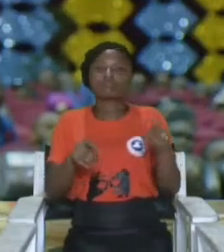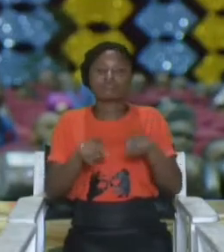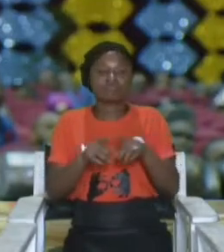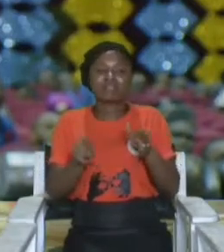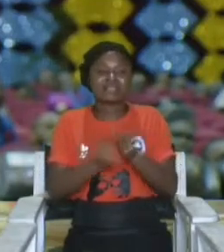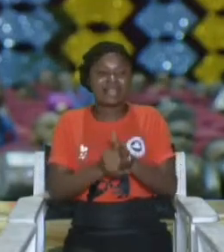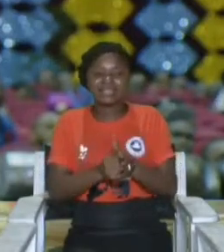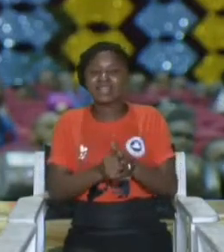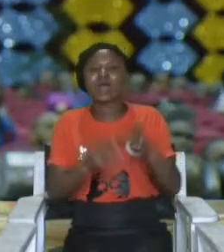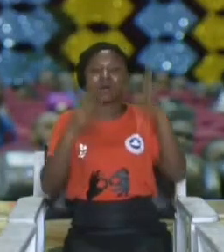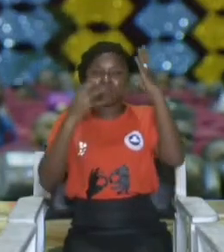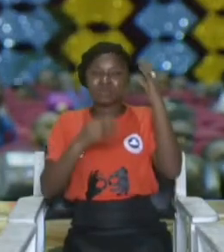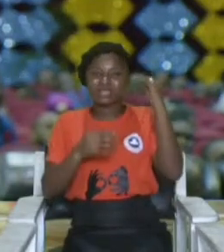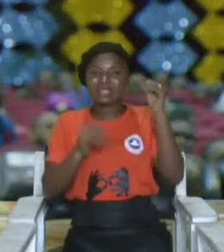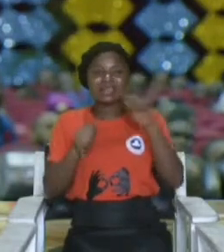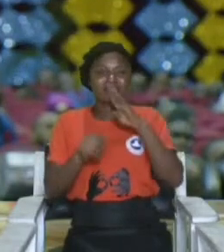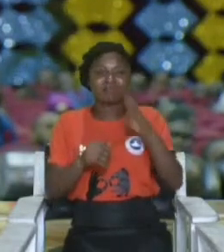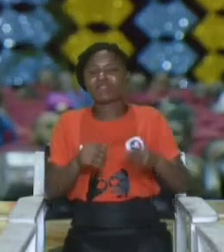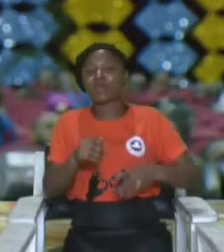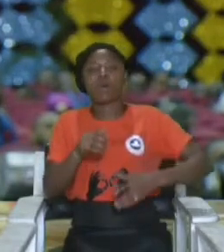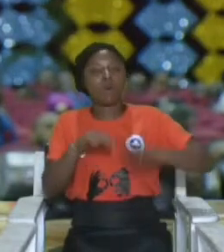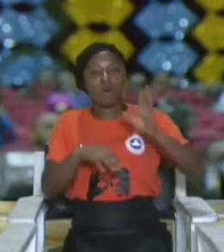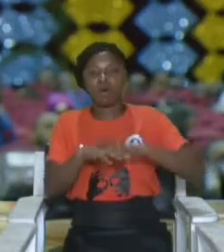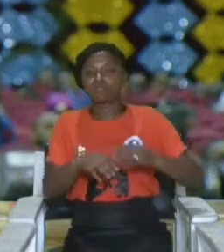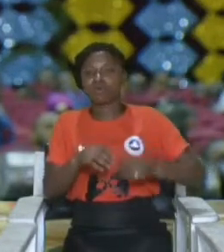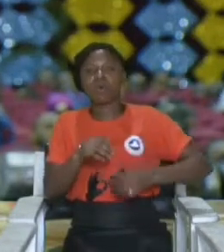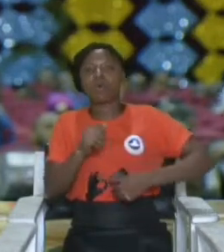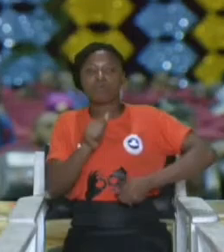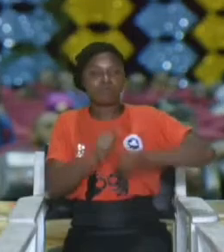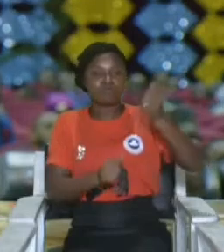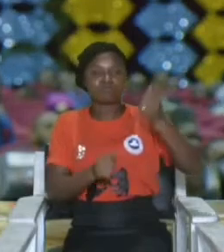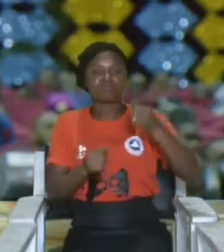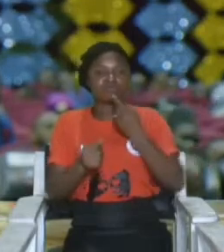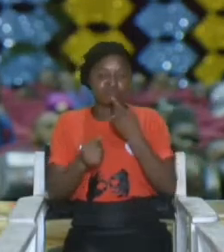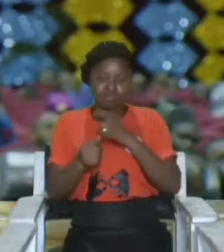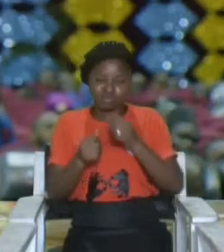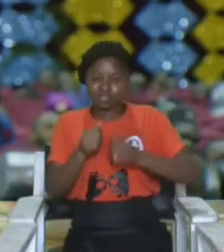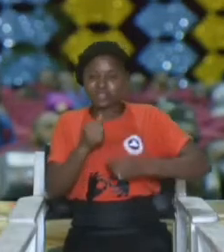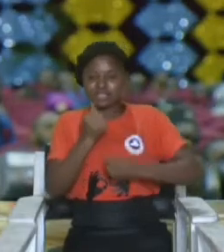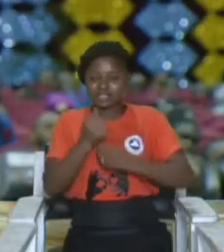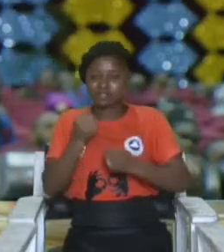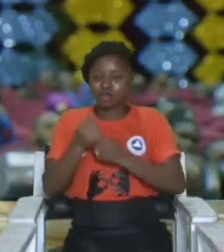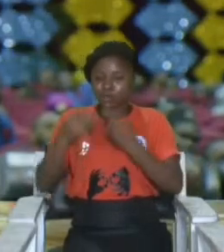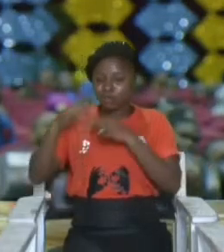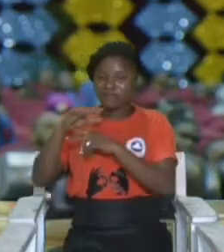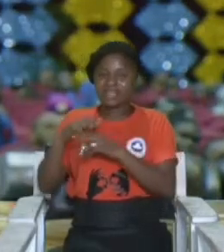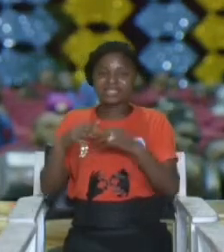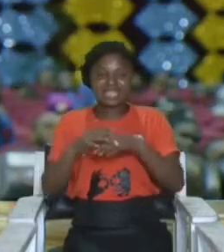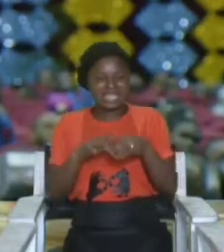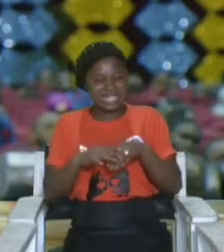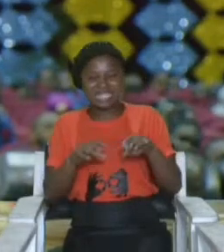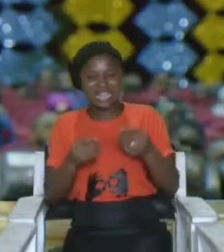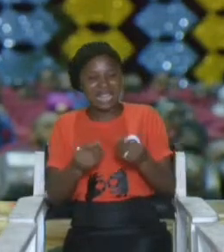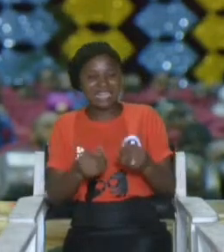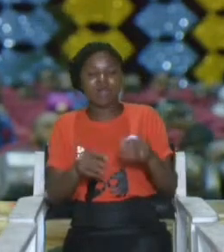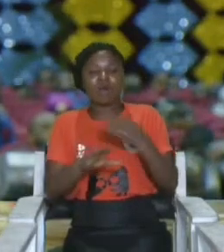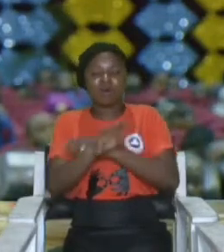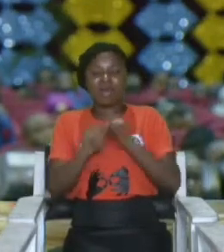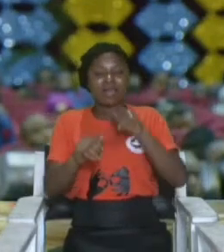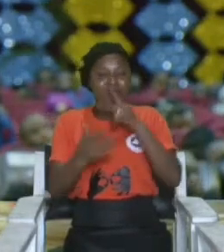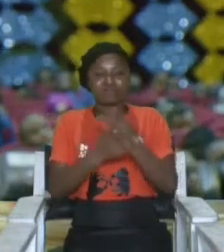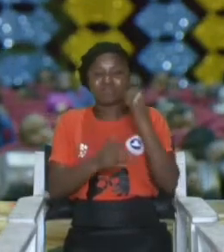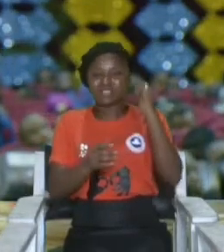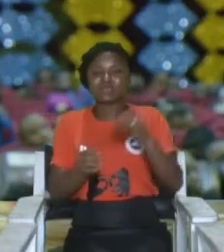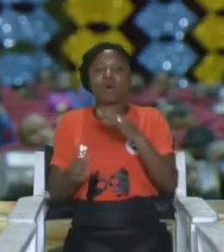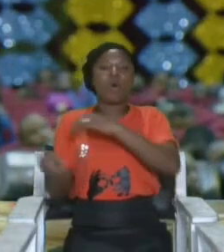Moses can be called the most senior prophet in the land. It's so that, number one, God can prove his almightiness. And number